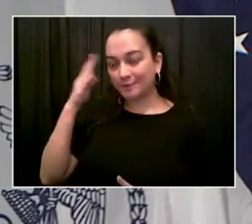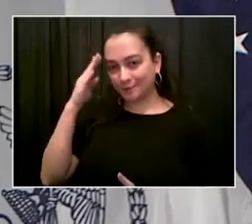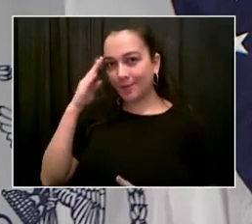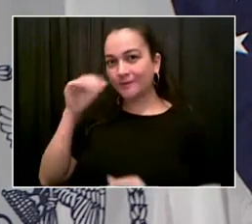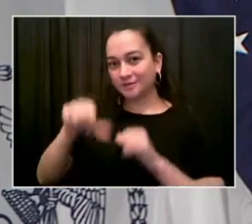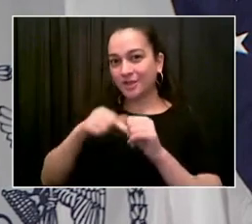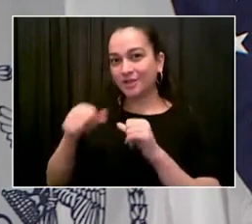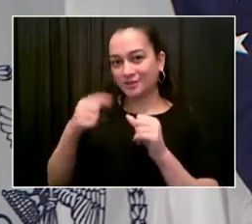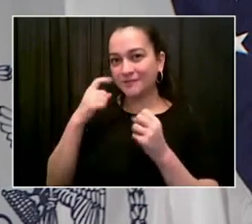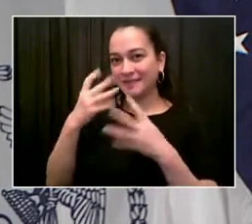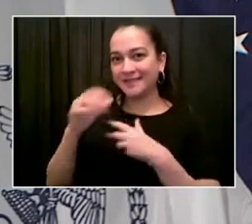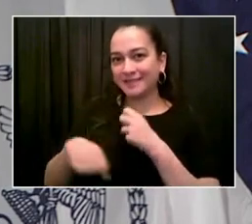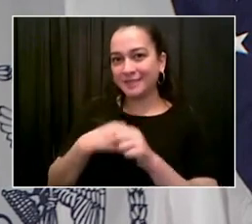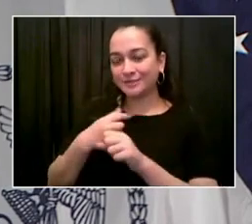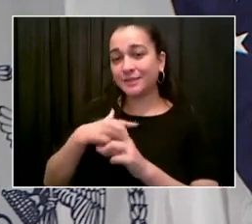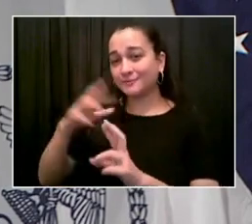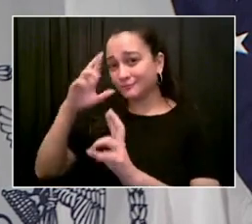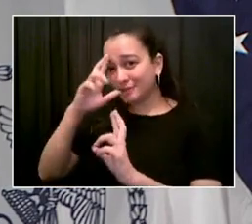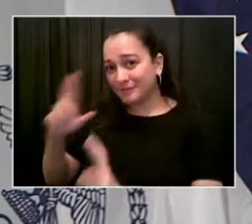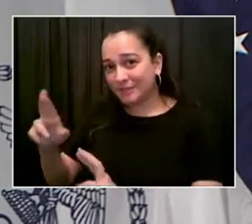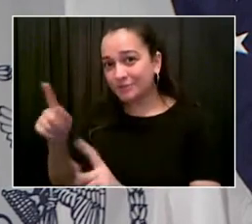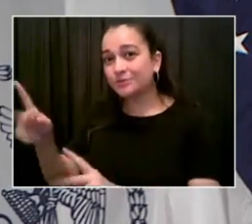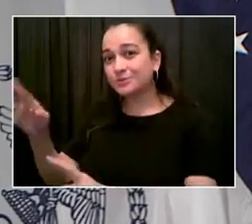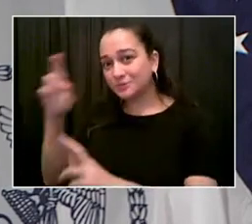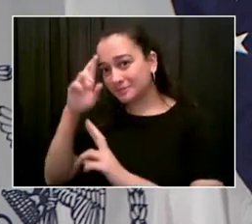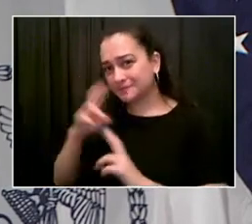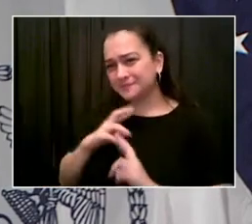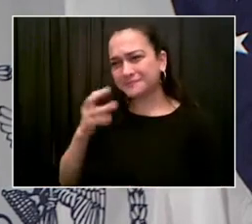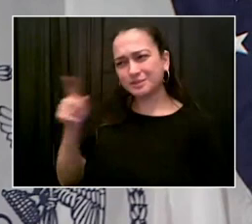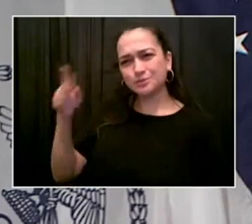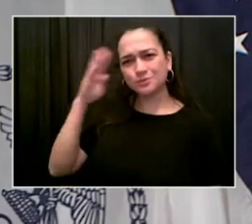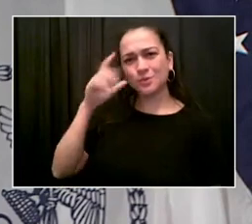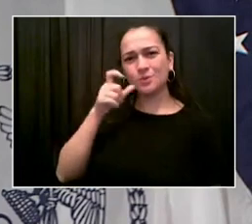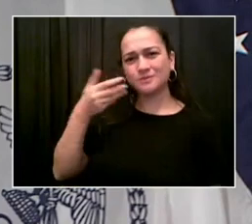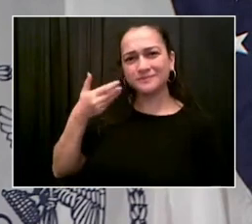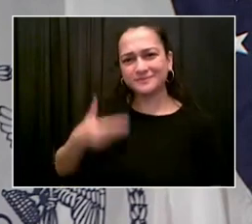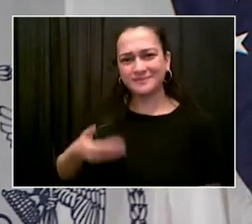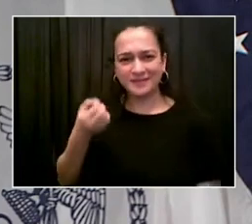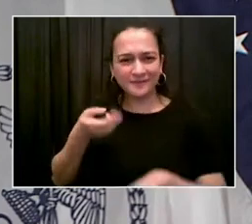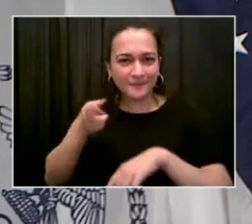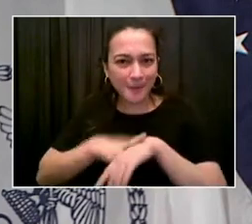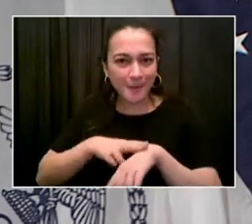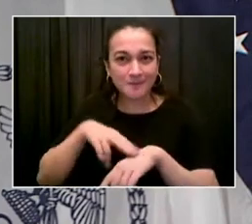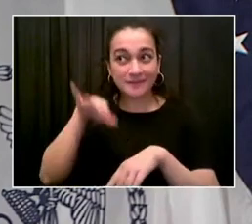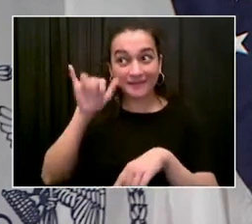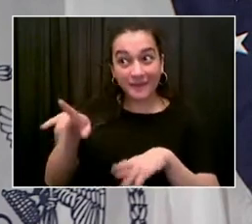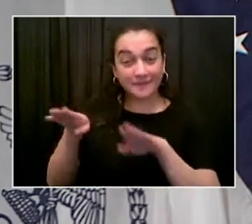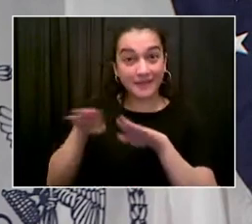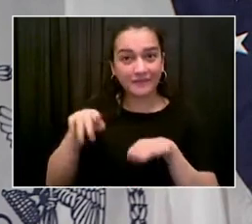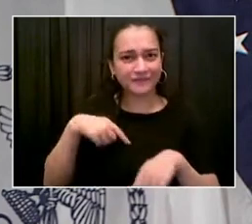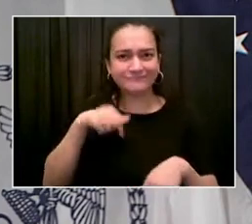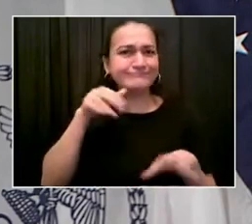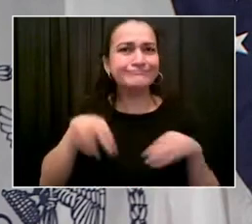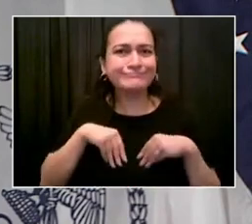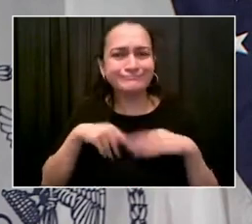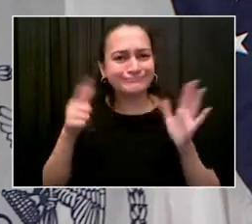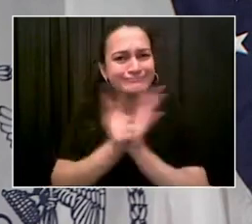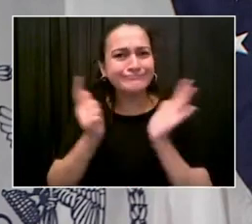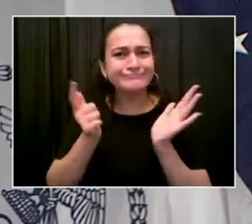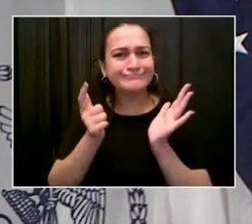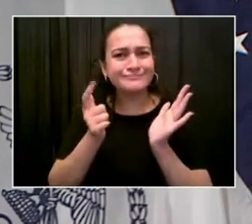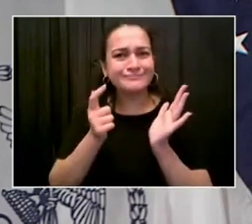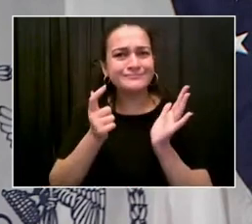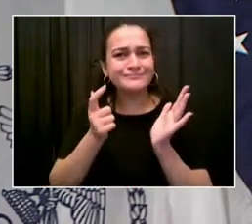and that goes without saying. We're doing the things to turn this city around. That's what we need to focus on.